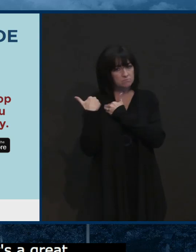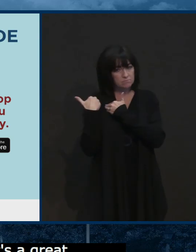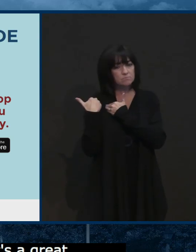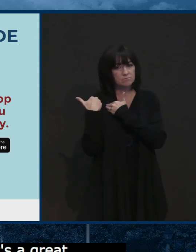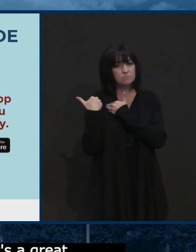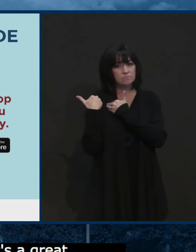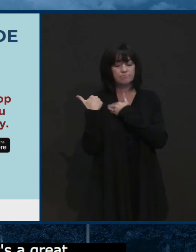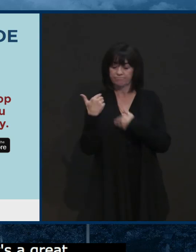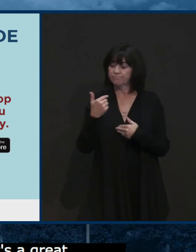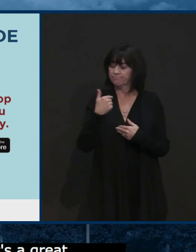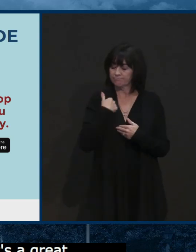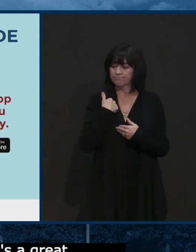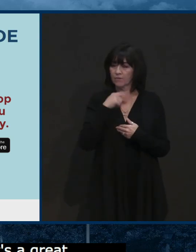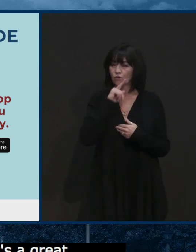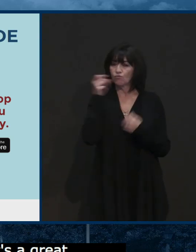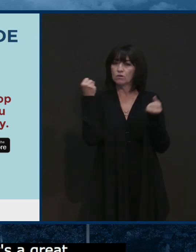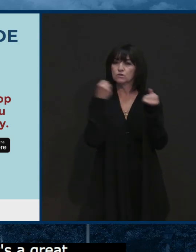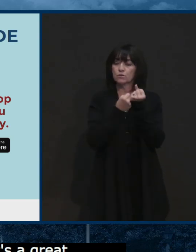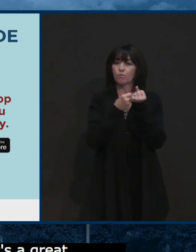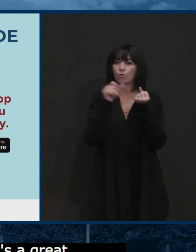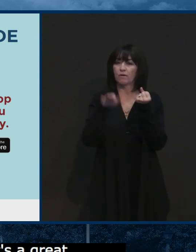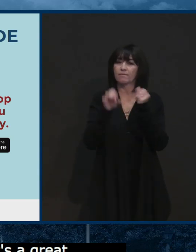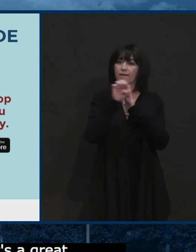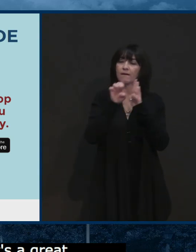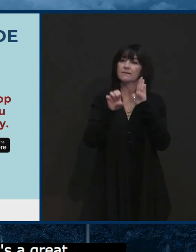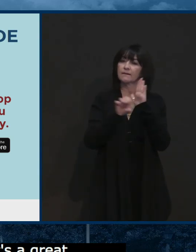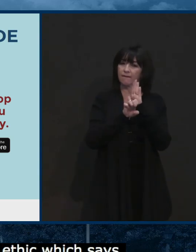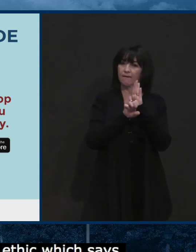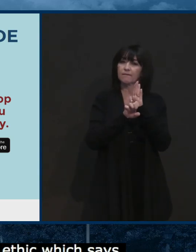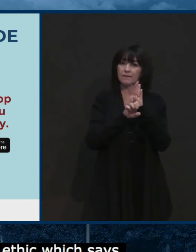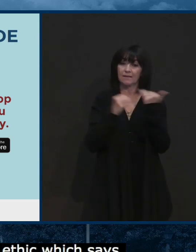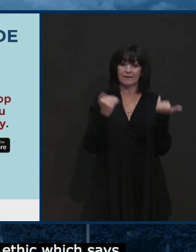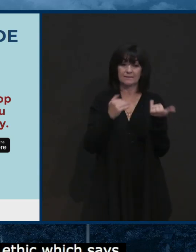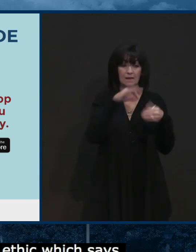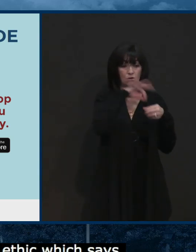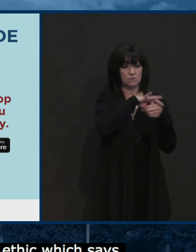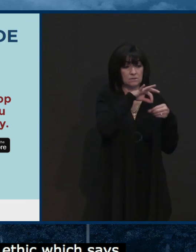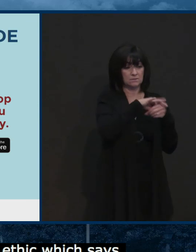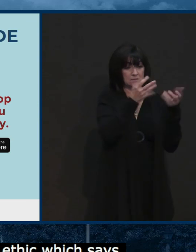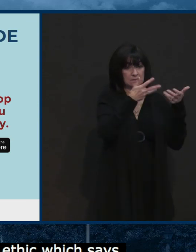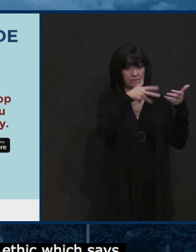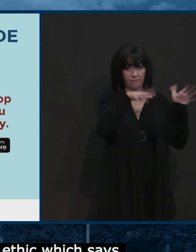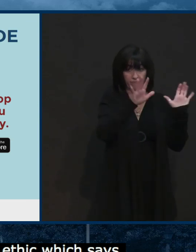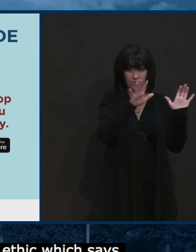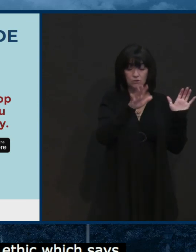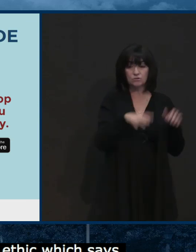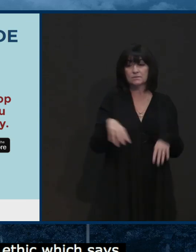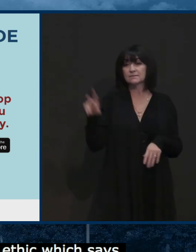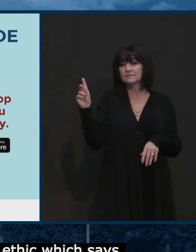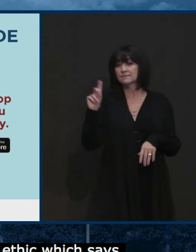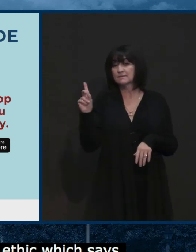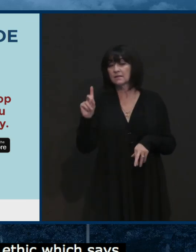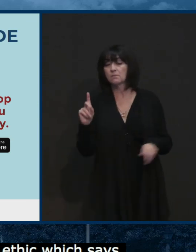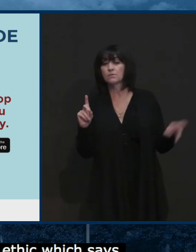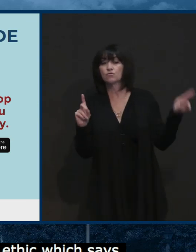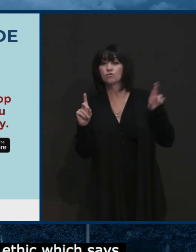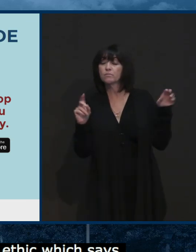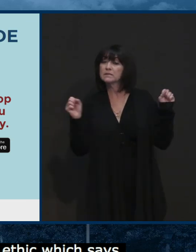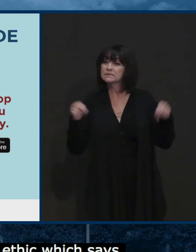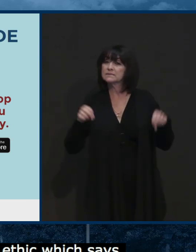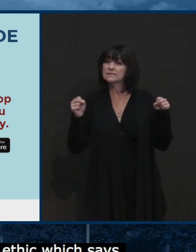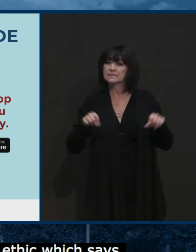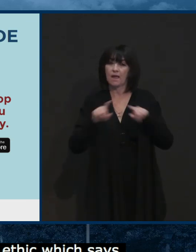day ethic, which says that the elections are now over. Yeah, we're Democrats and Republicans, but first and foremost,